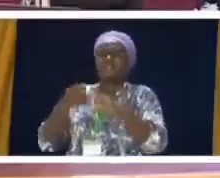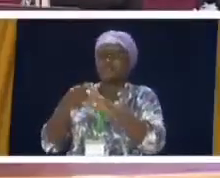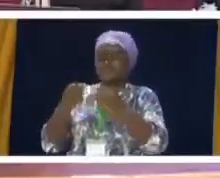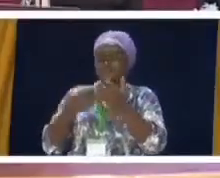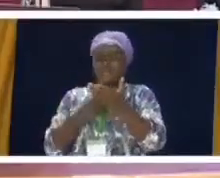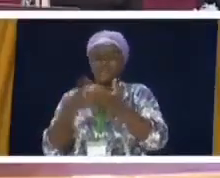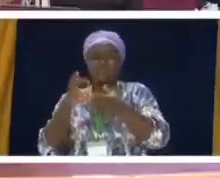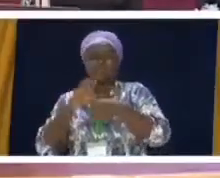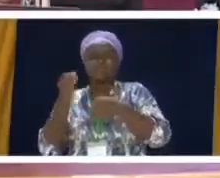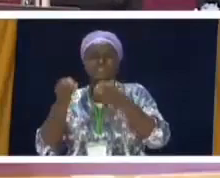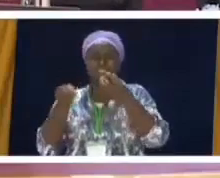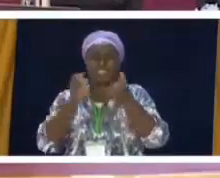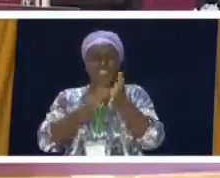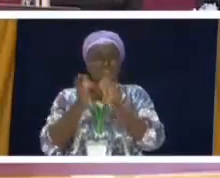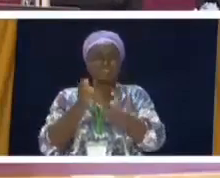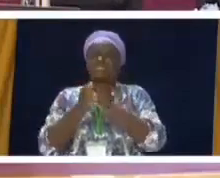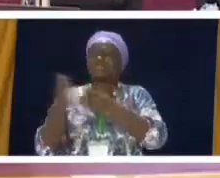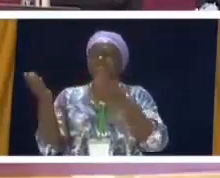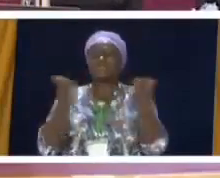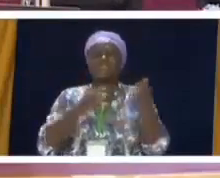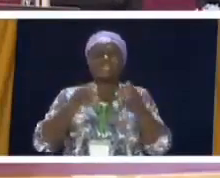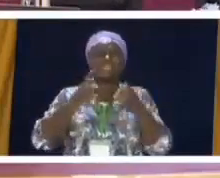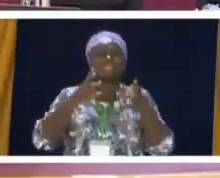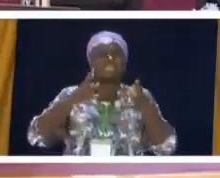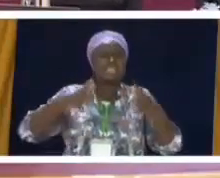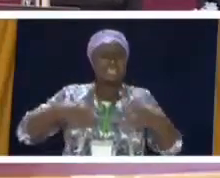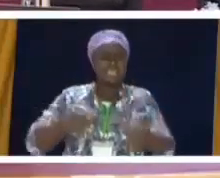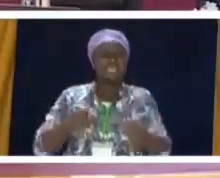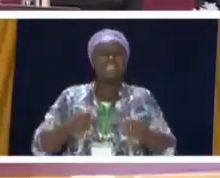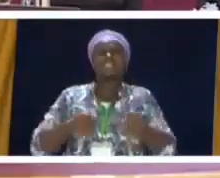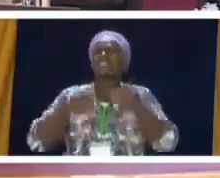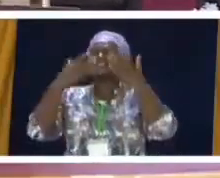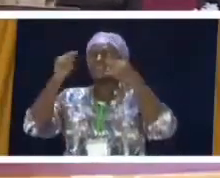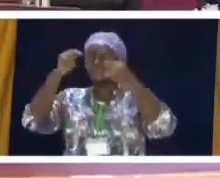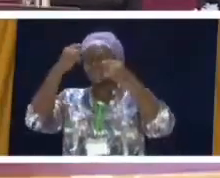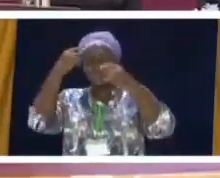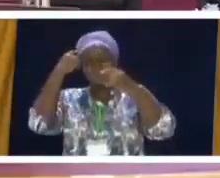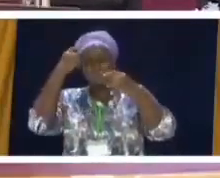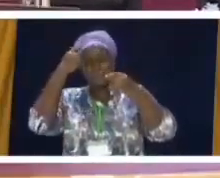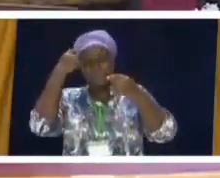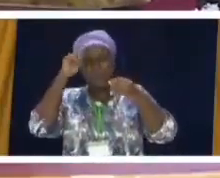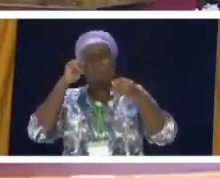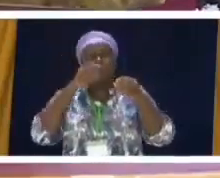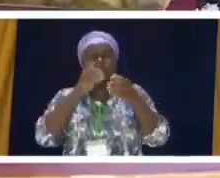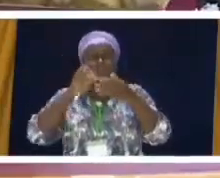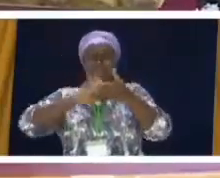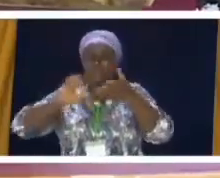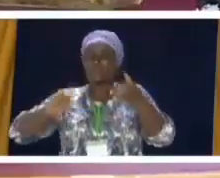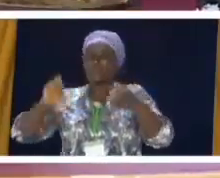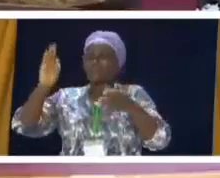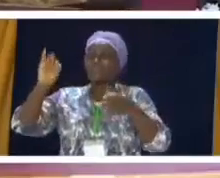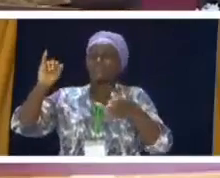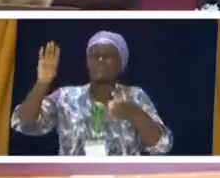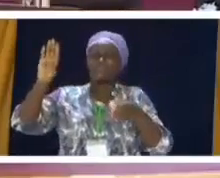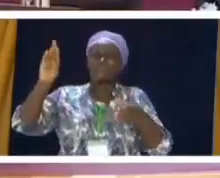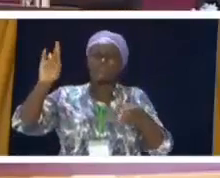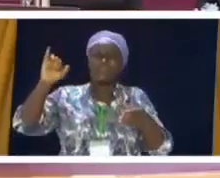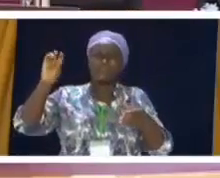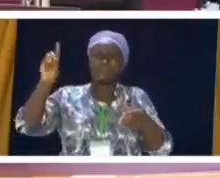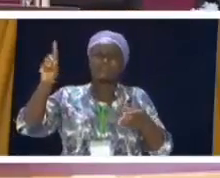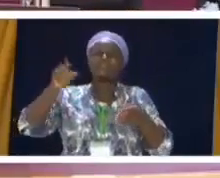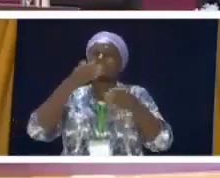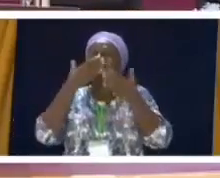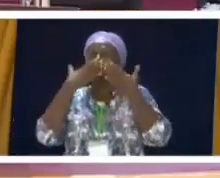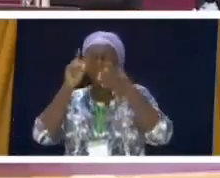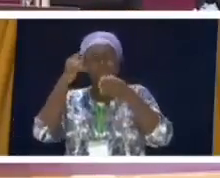bringing healing, bringing wholeness. Thank you for removing fibroid. Thank you for bringing the dead back to life. Thank you